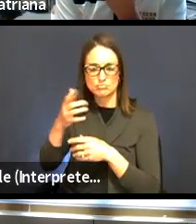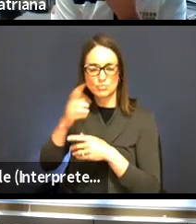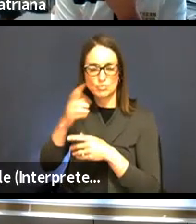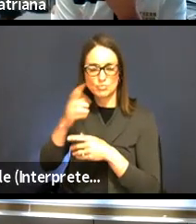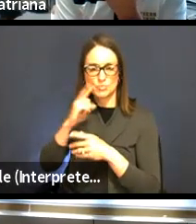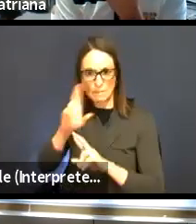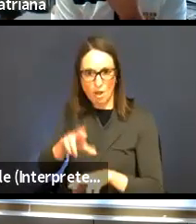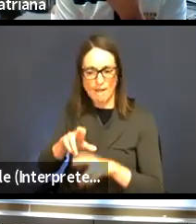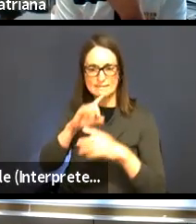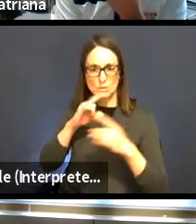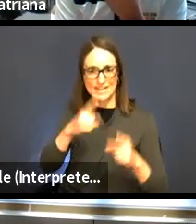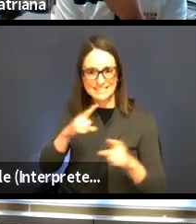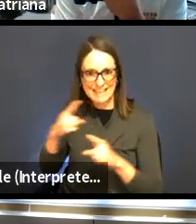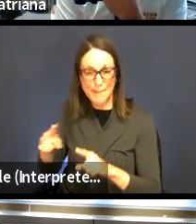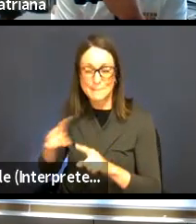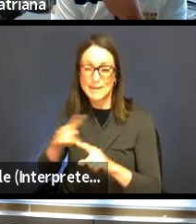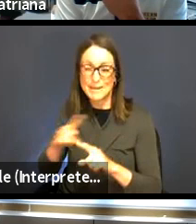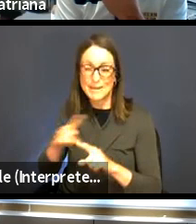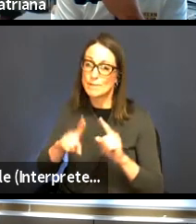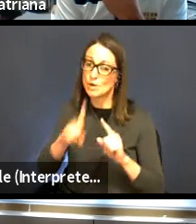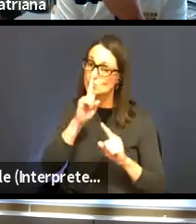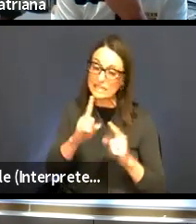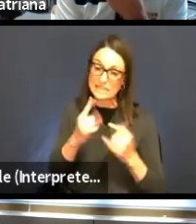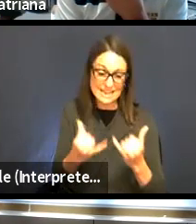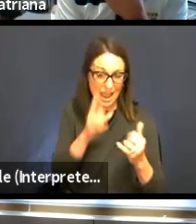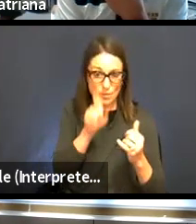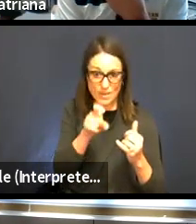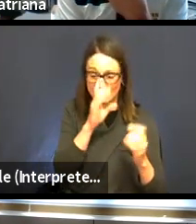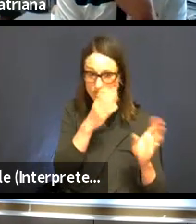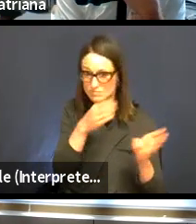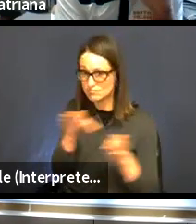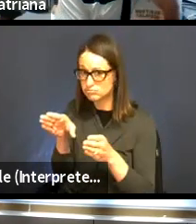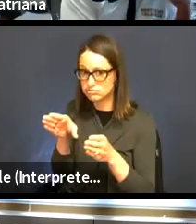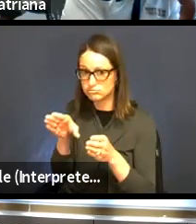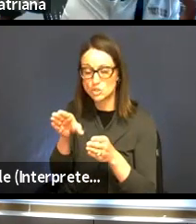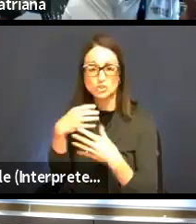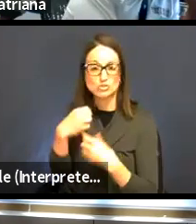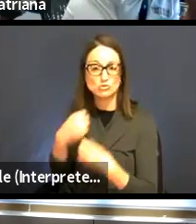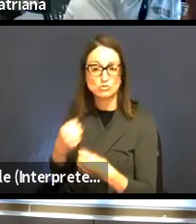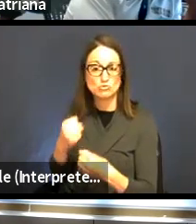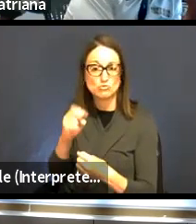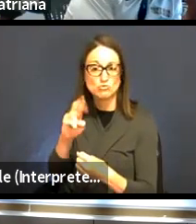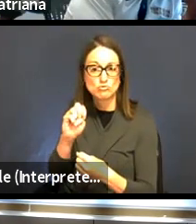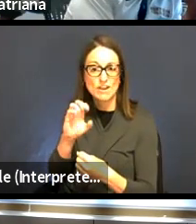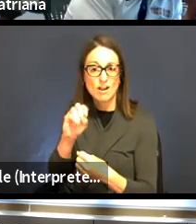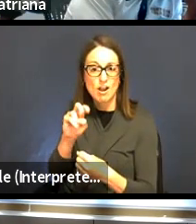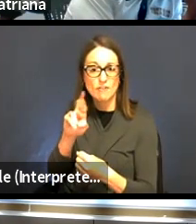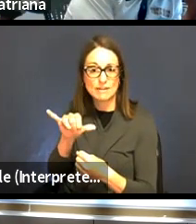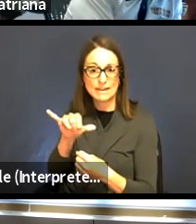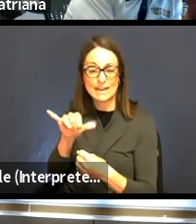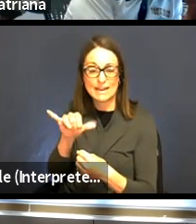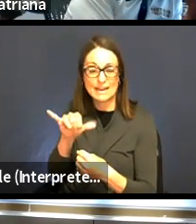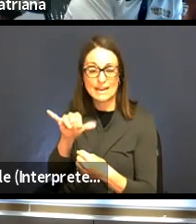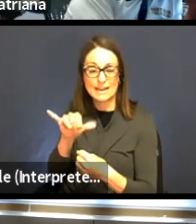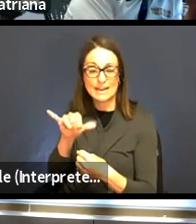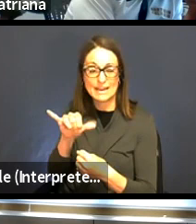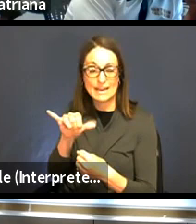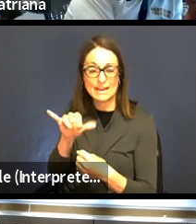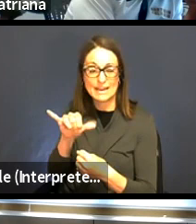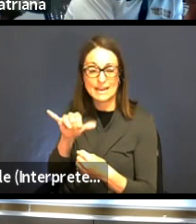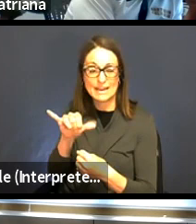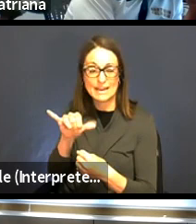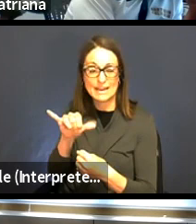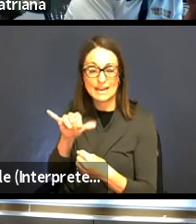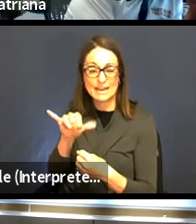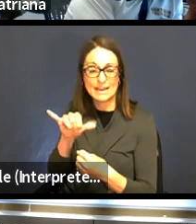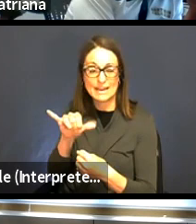us, but really to move into a recovery phase and looking beyond just next year, but what the next 3 to 5 years looks like. And we've actually